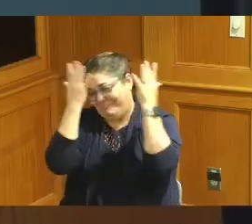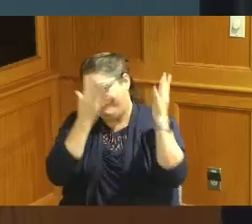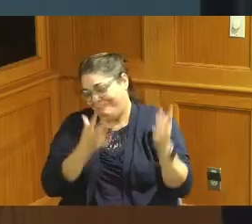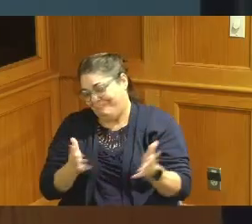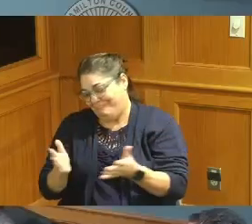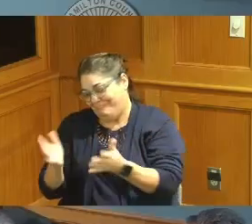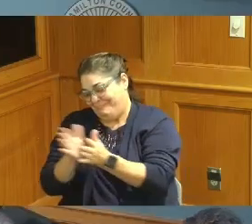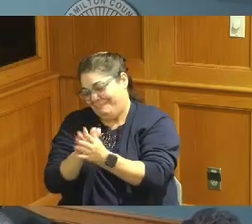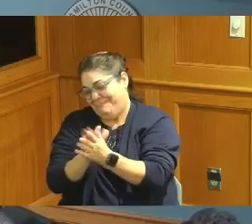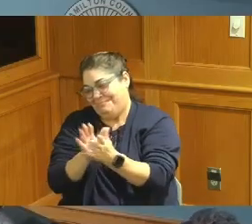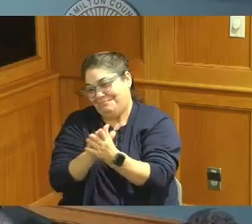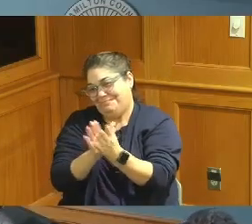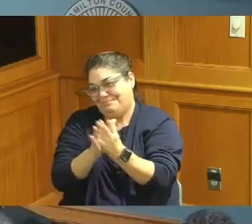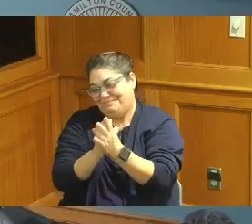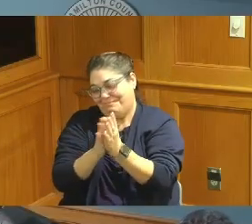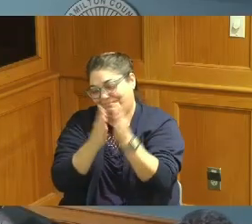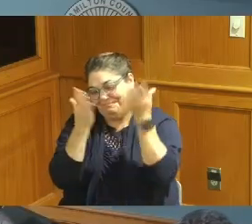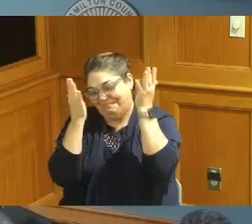for the.